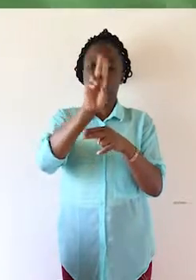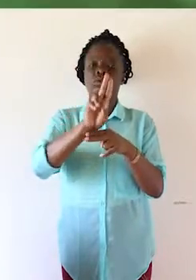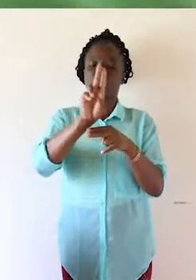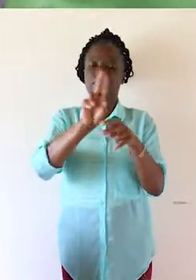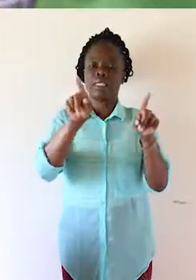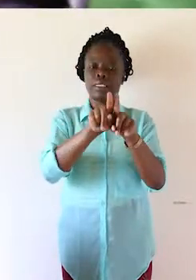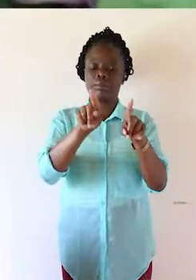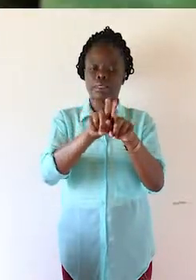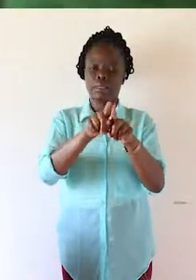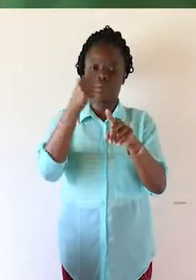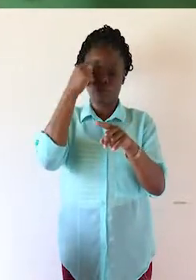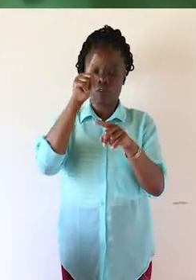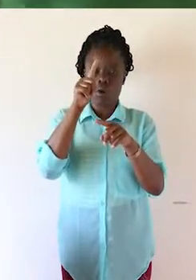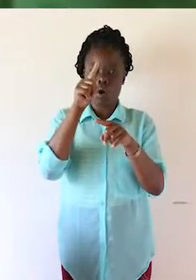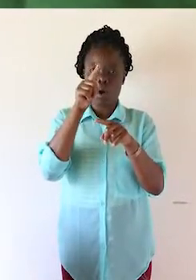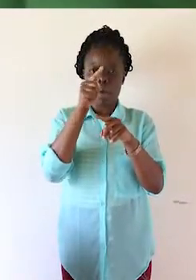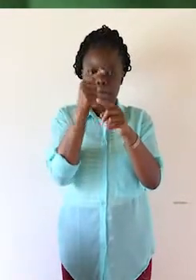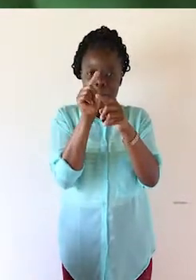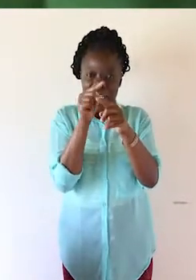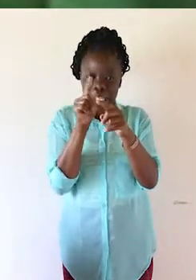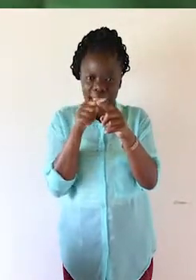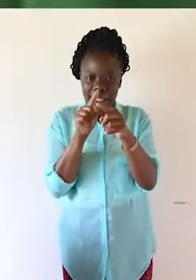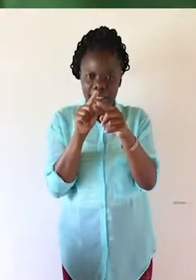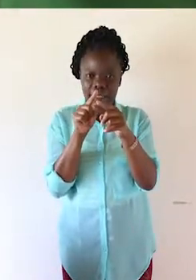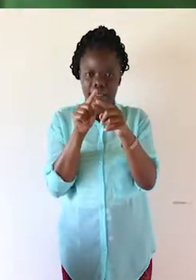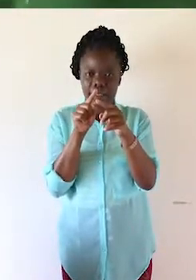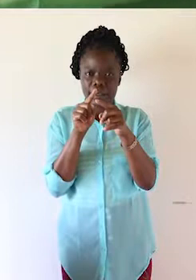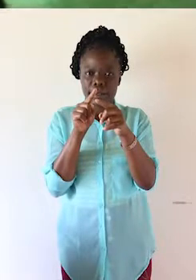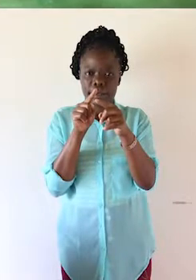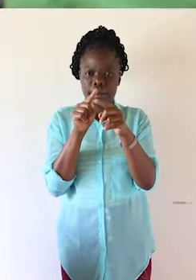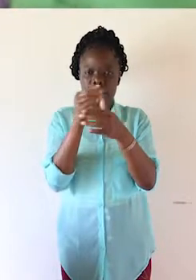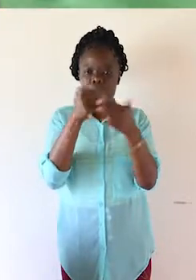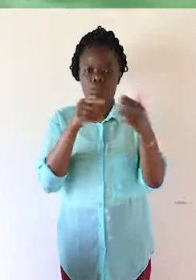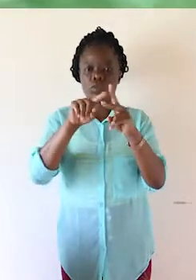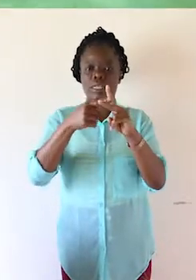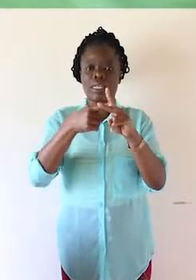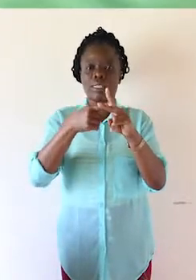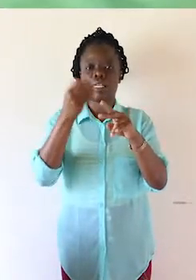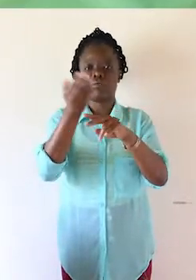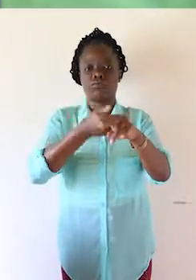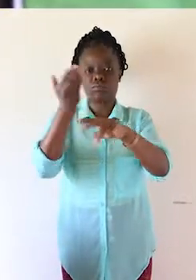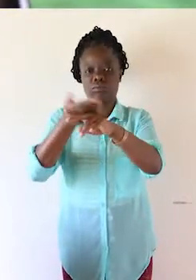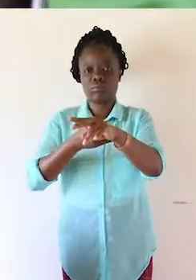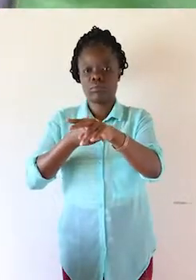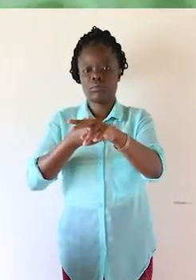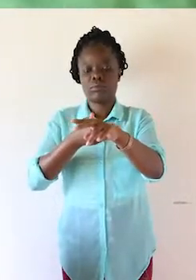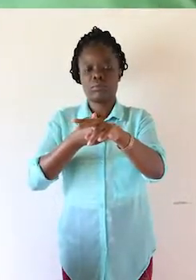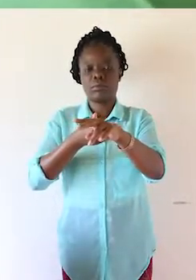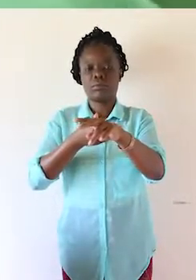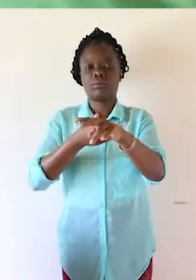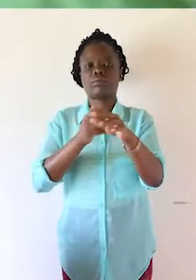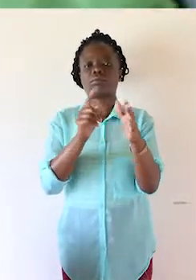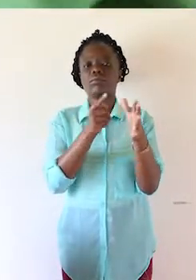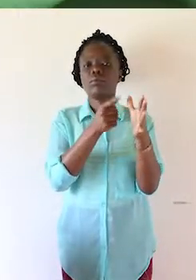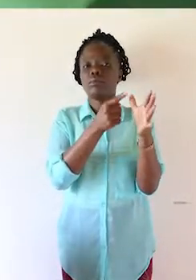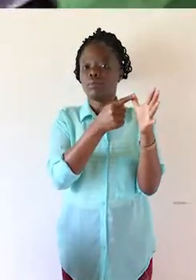this tri-square is also used for marking. You use it for marking marks before you start chopping. Then we also have